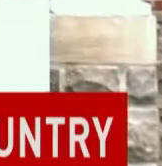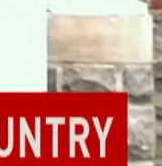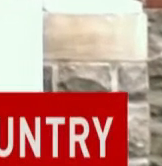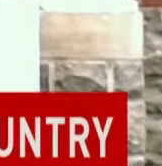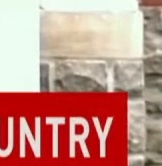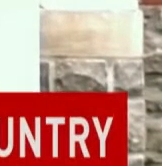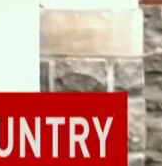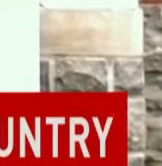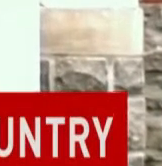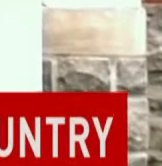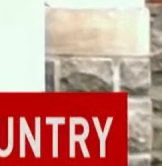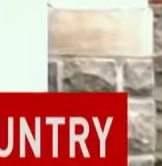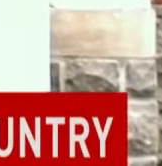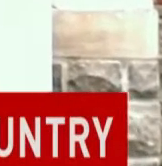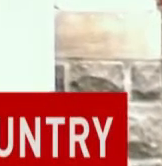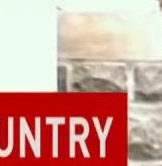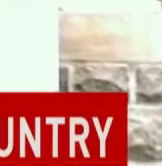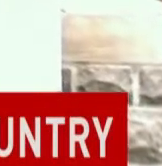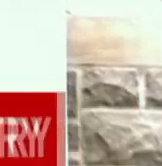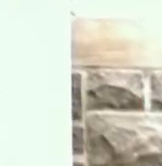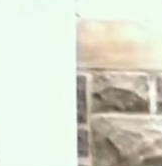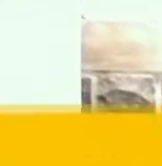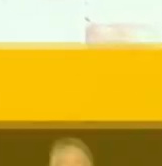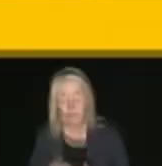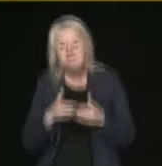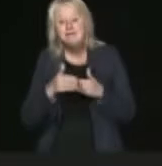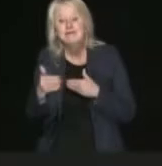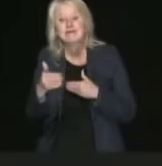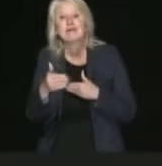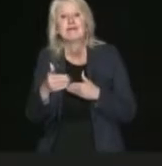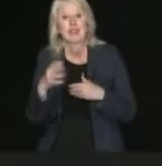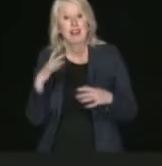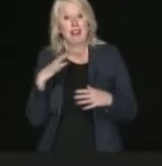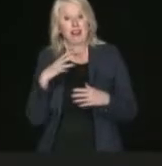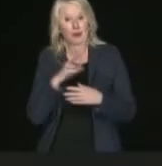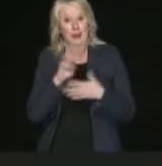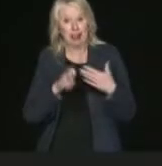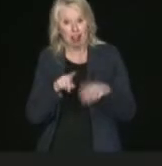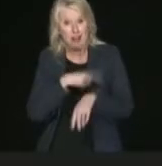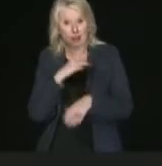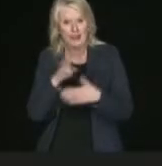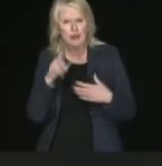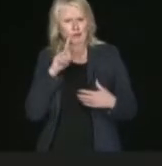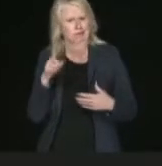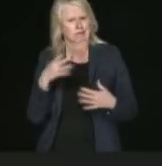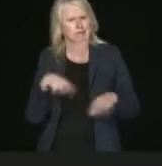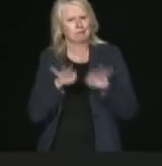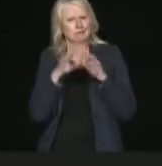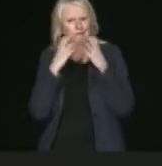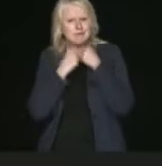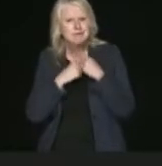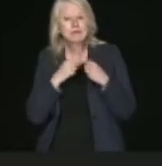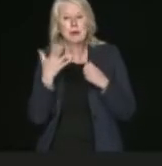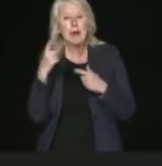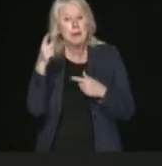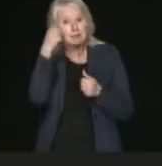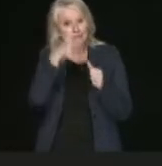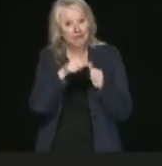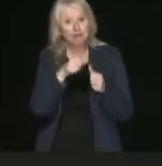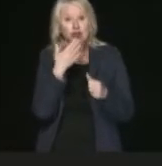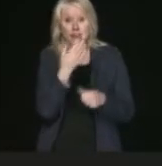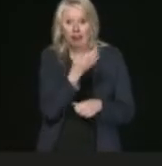that out, I guess, in the coming hours. Okay, here is the Prime Minister of Canada on this Good Friday. Whether you mark Good Friday or